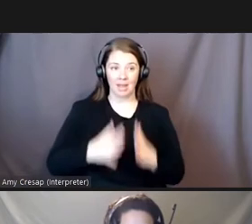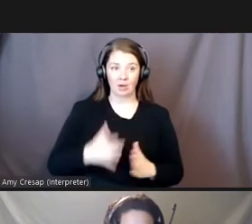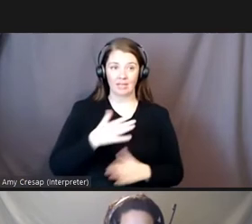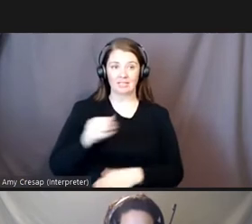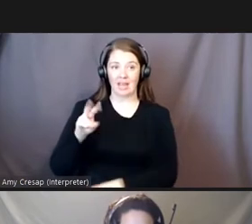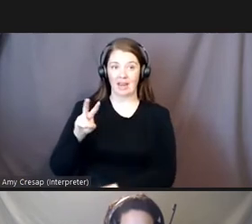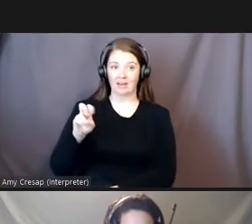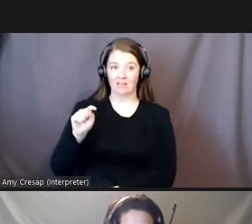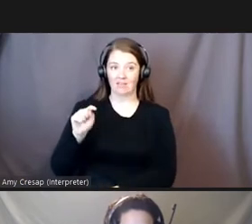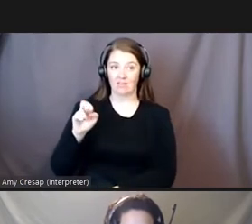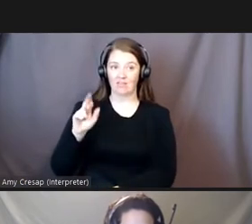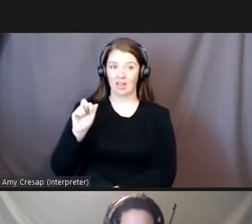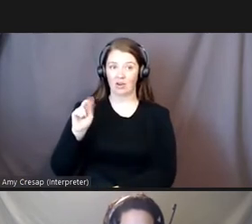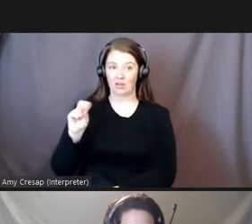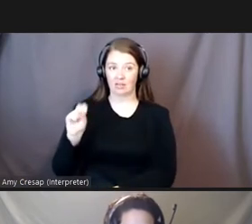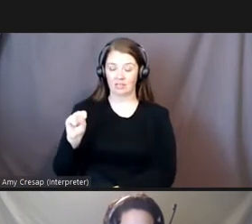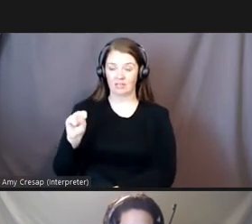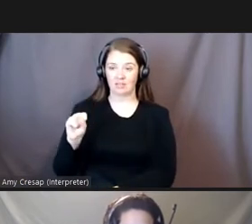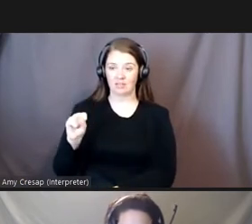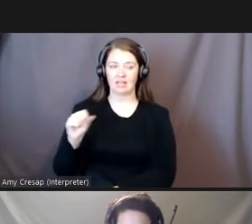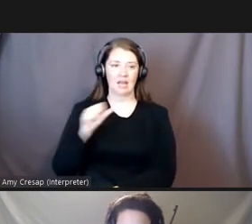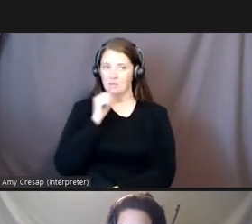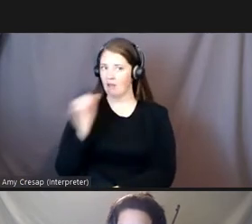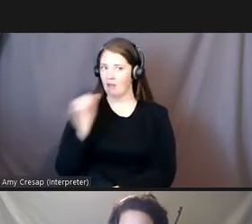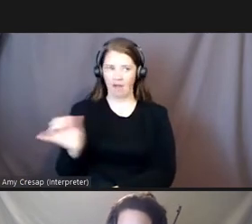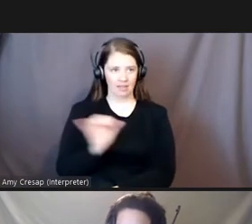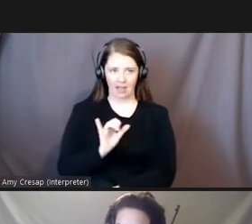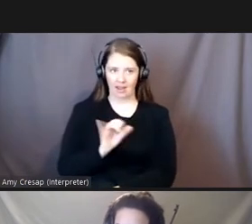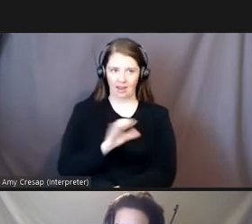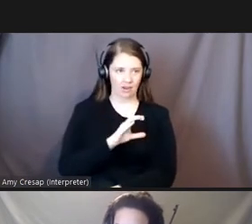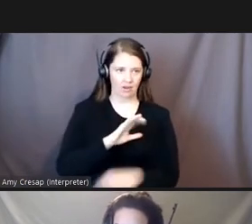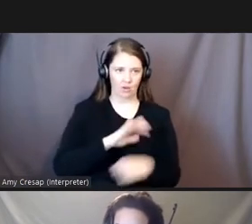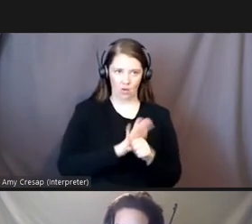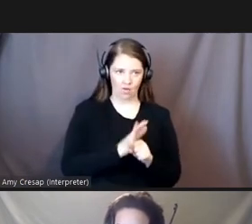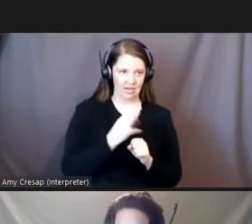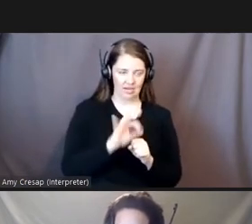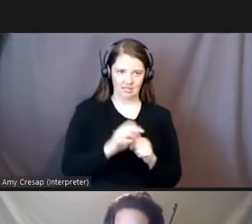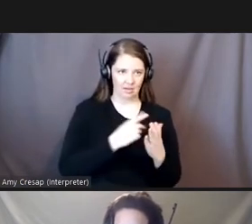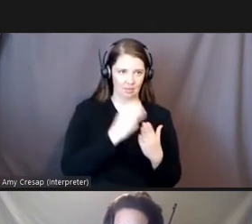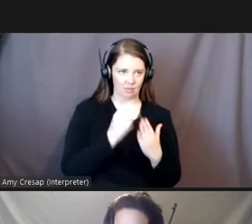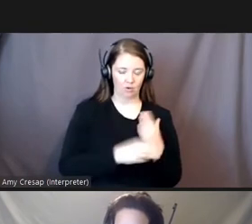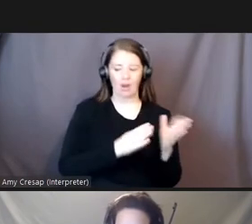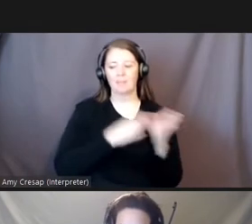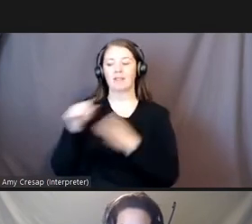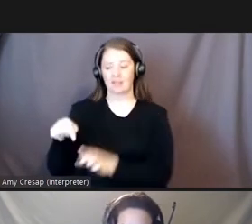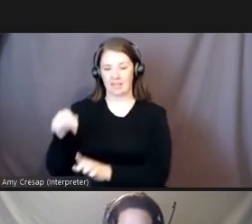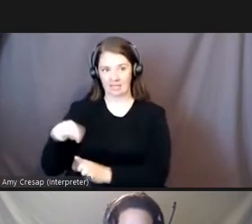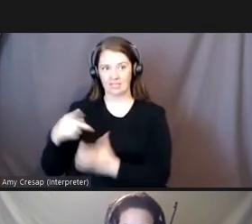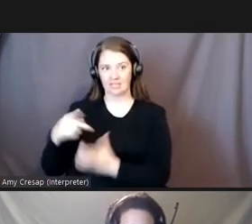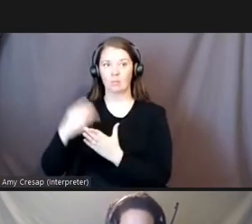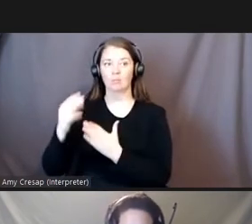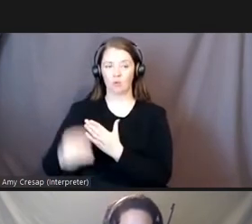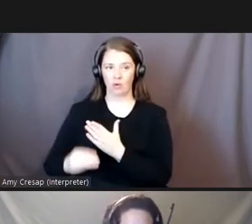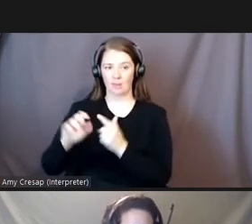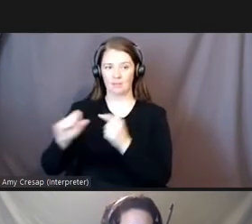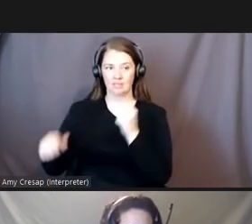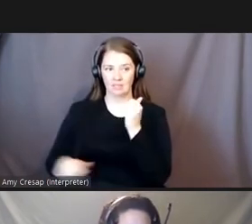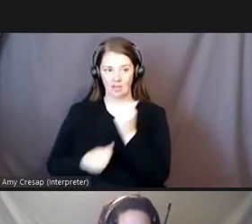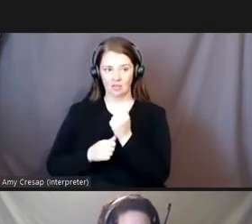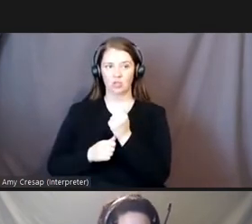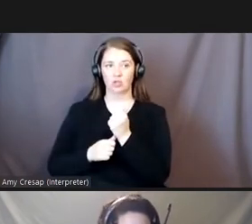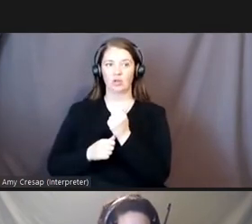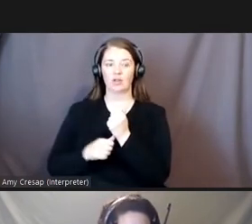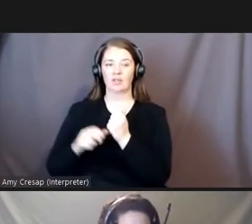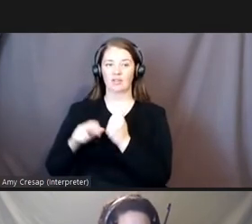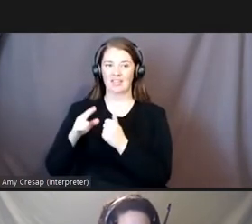the COVID-19 telehealth program, connected care is under the legal authority of the Universal